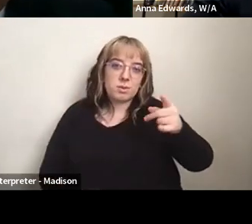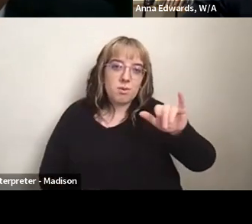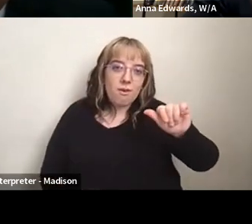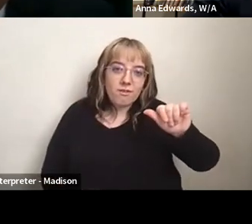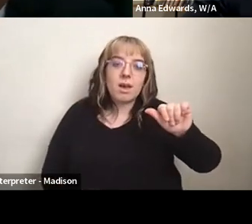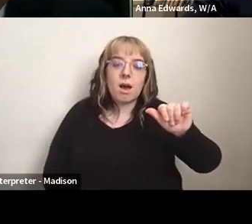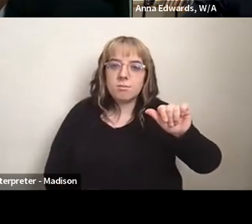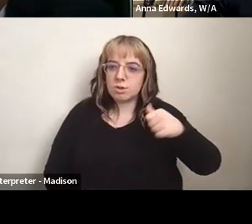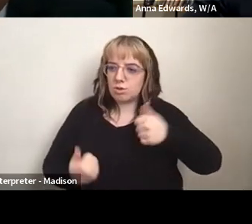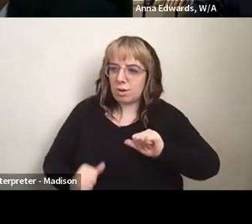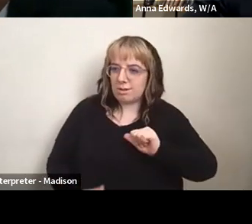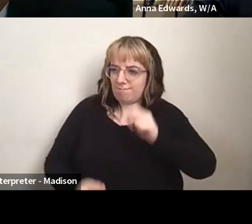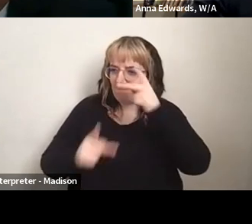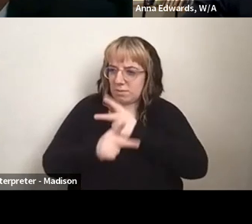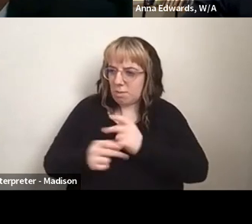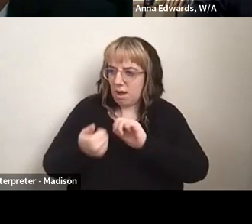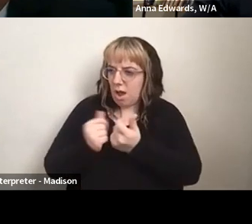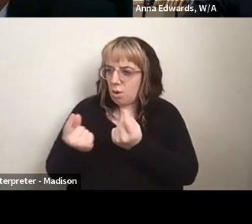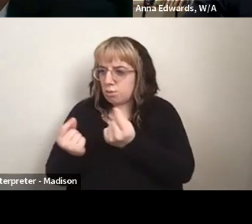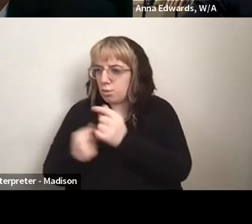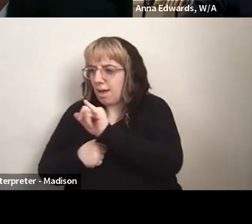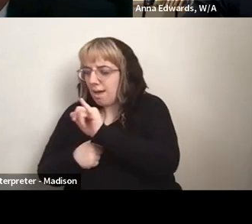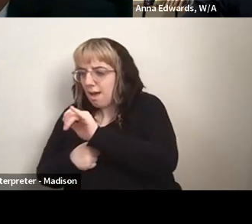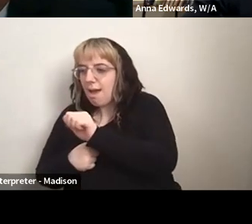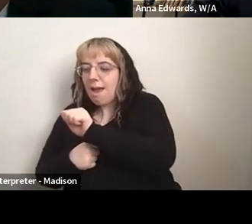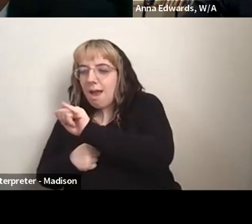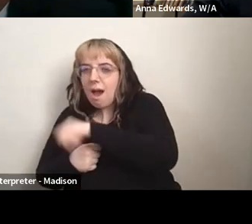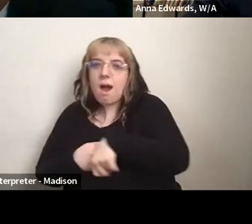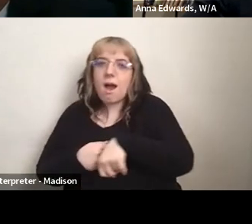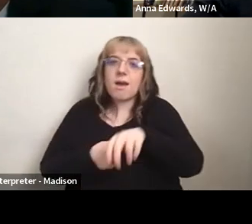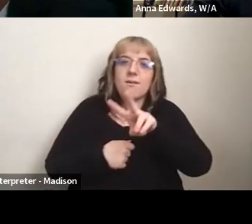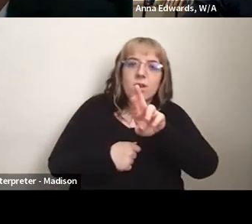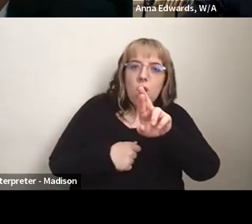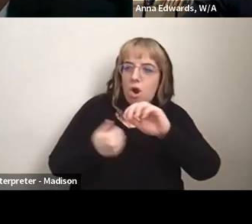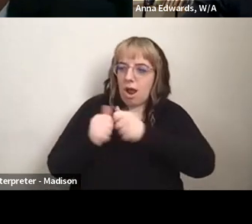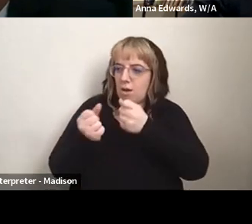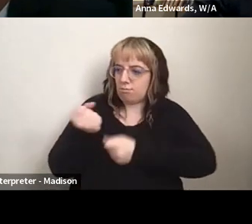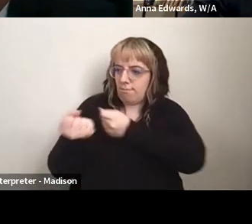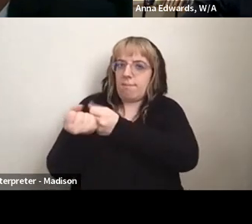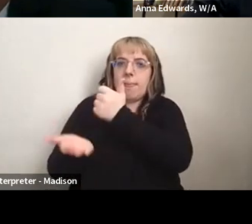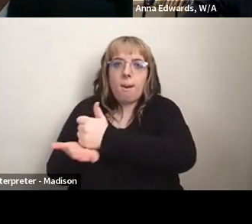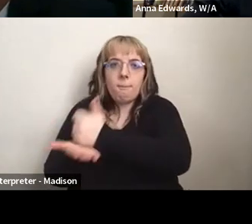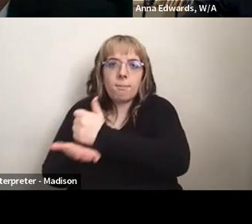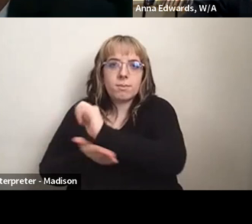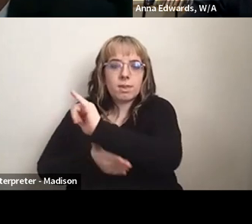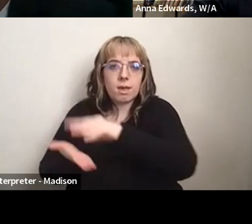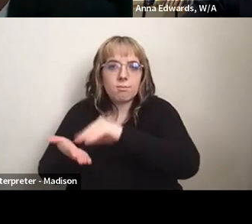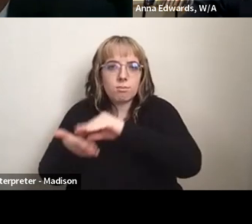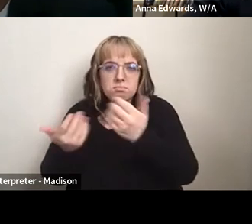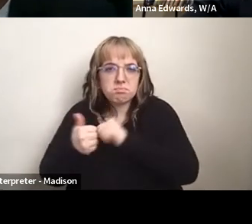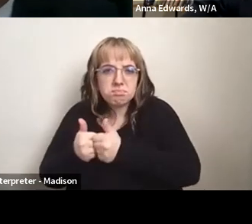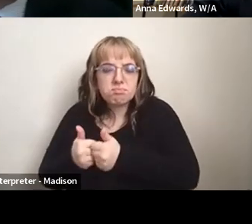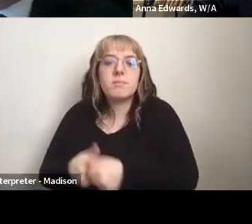exploring how we can use AI and VR to assist with that personalized learning. So we have a